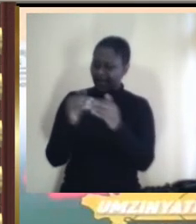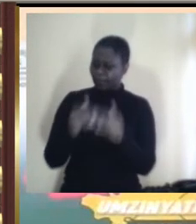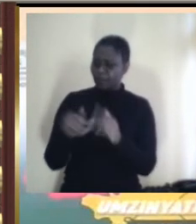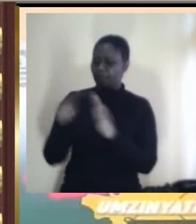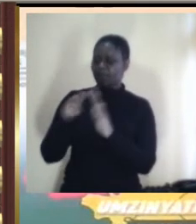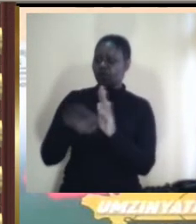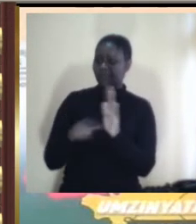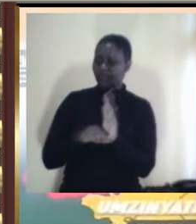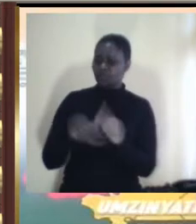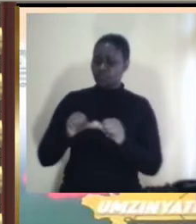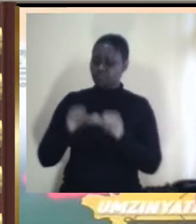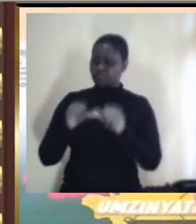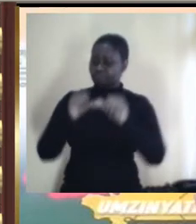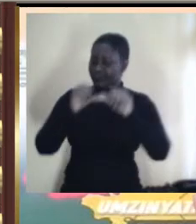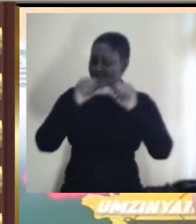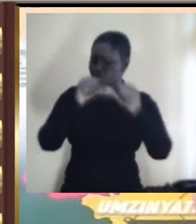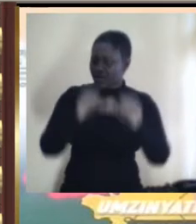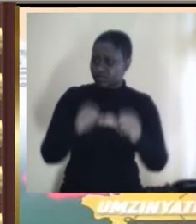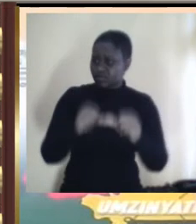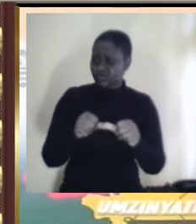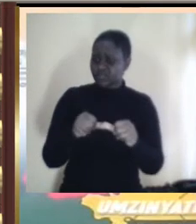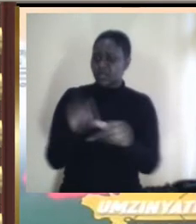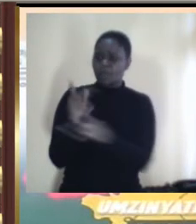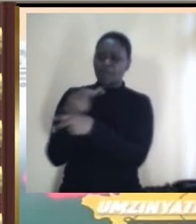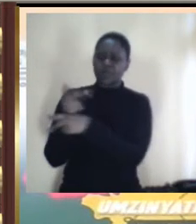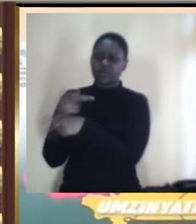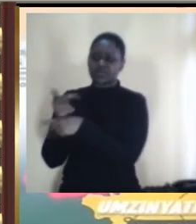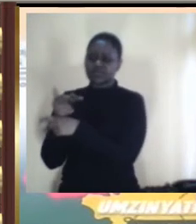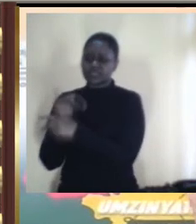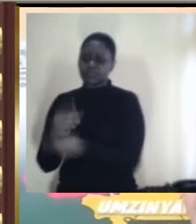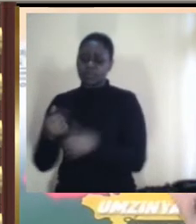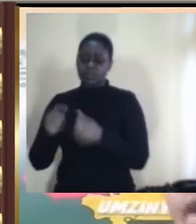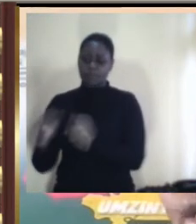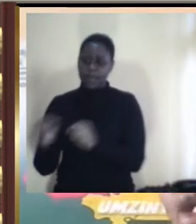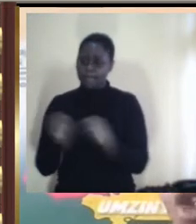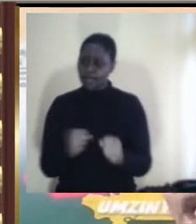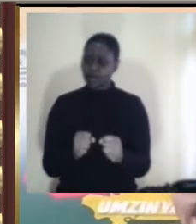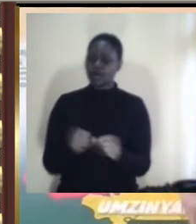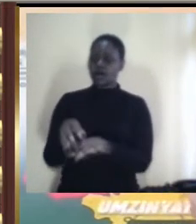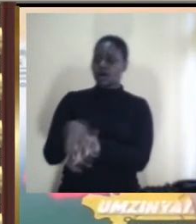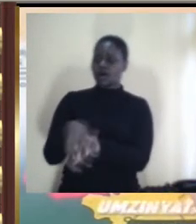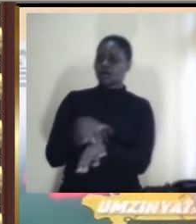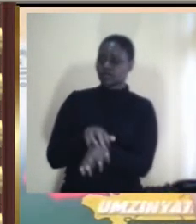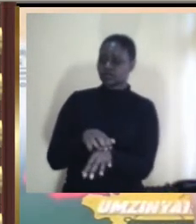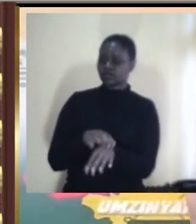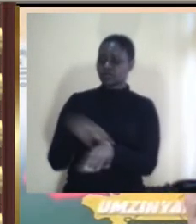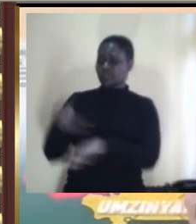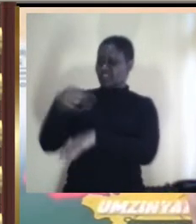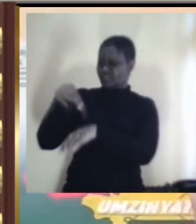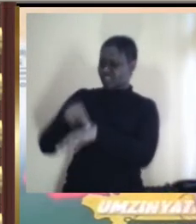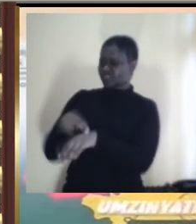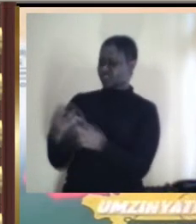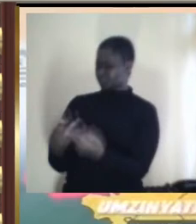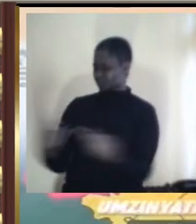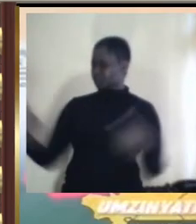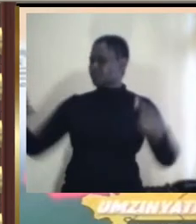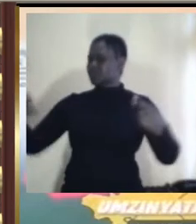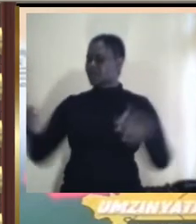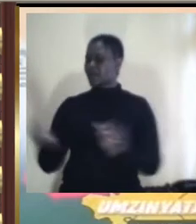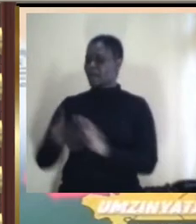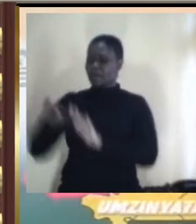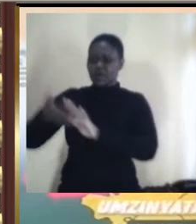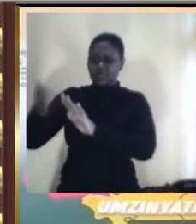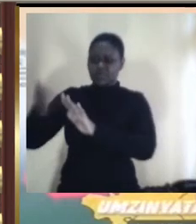to optimize productivity and the sustainability of agricultural nature resources by